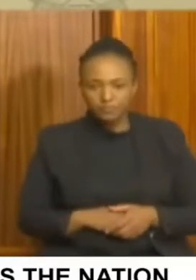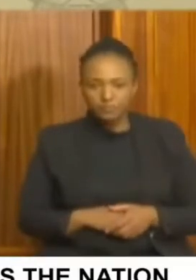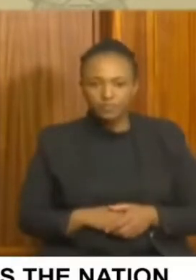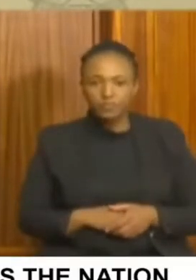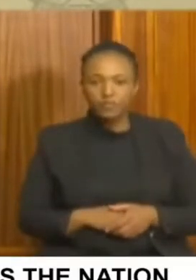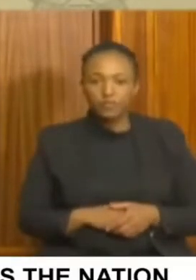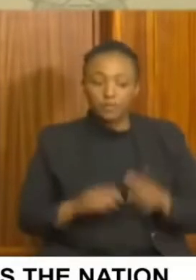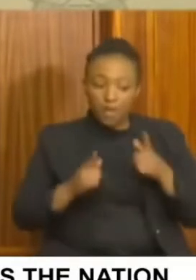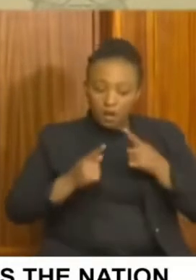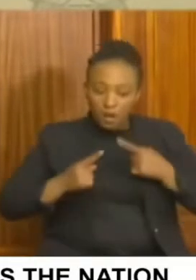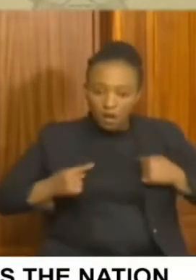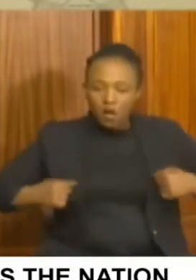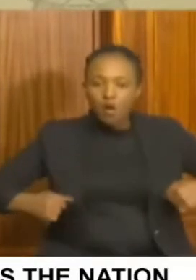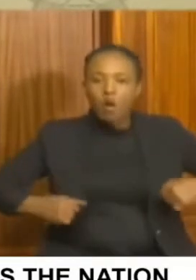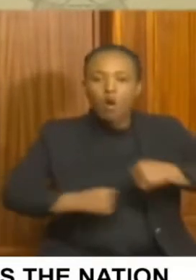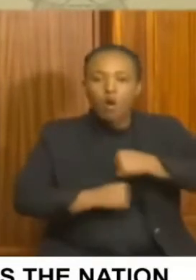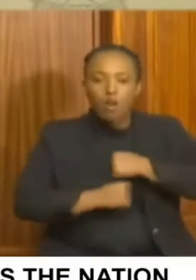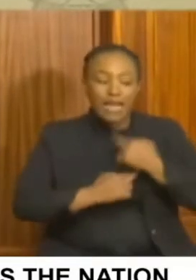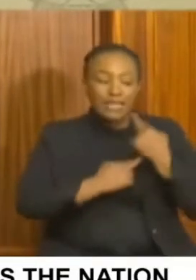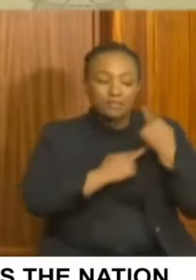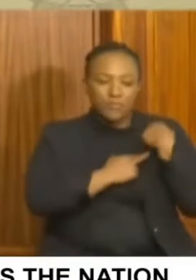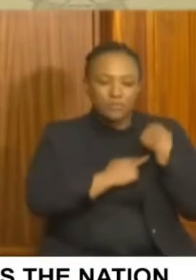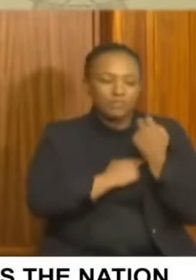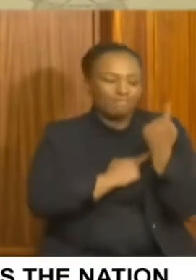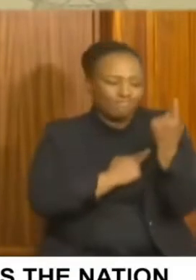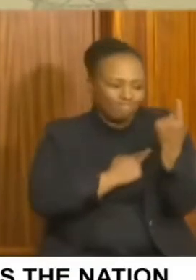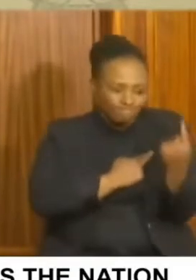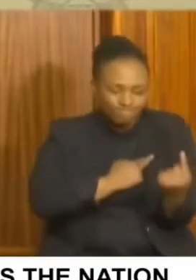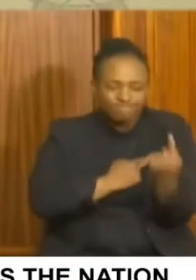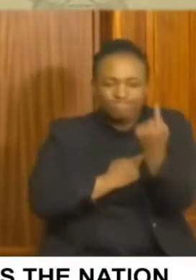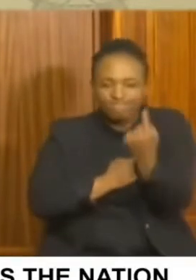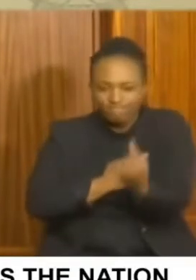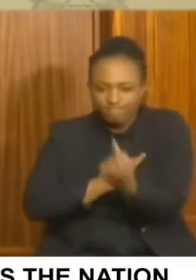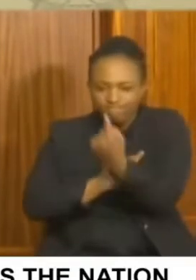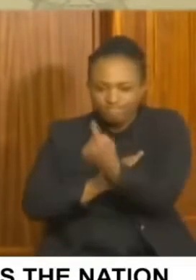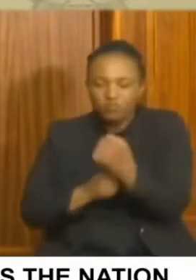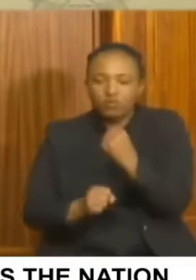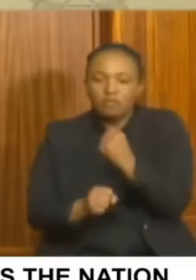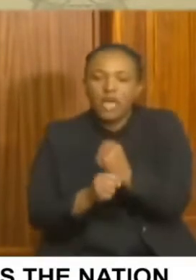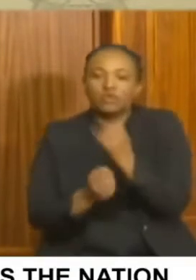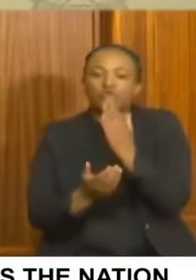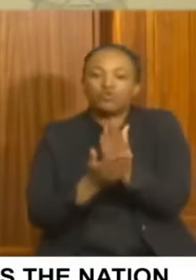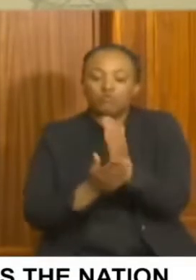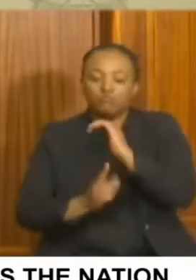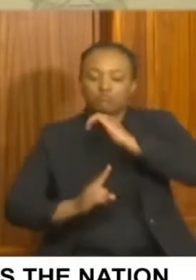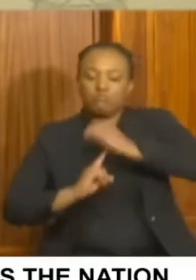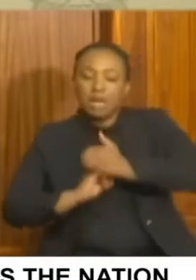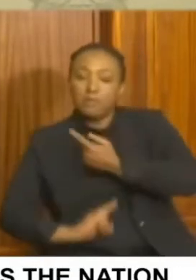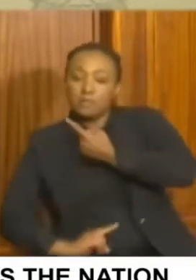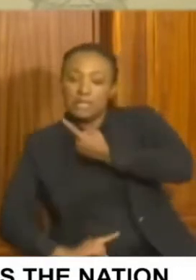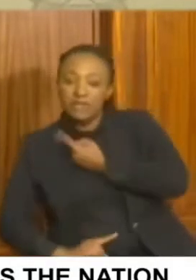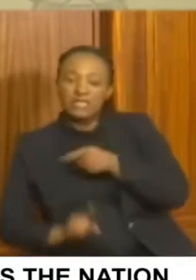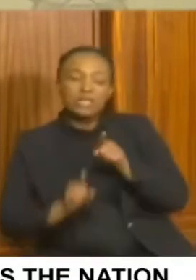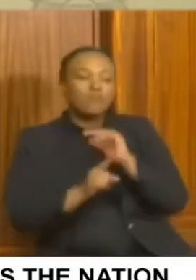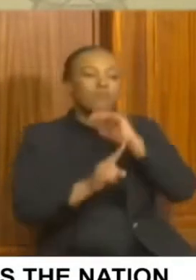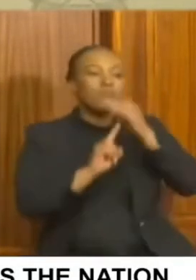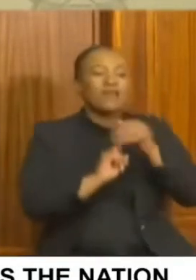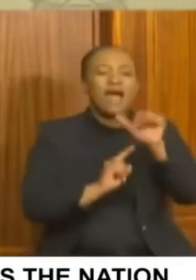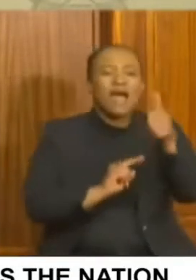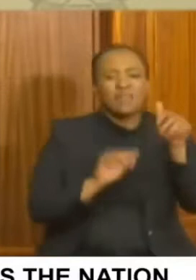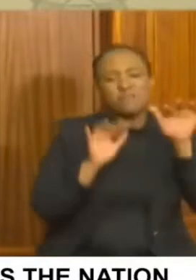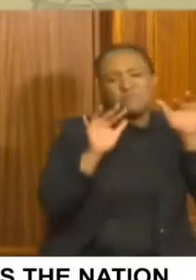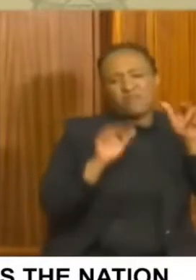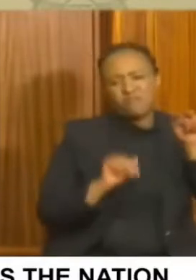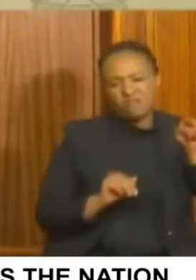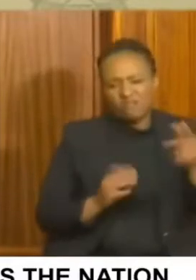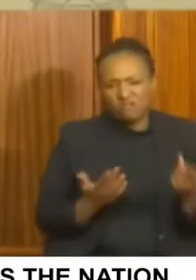a responsibility to take the necessary action and vote the ANC out of office. Ourselves and others. It